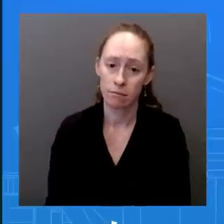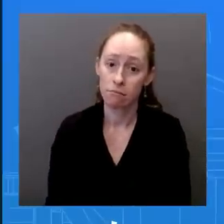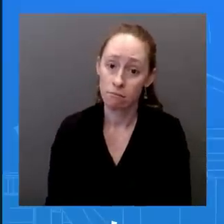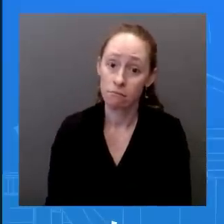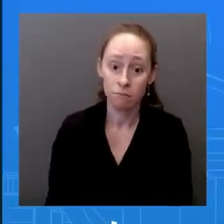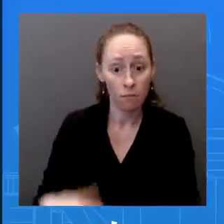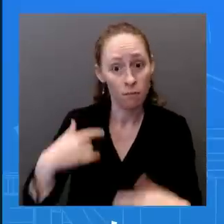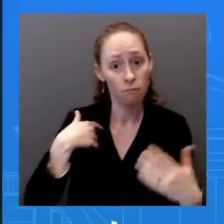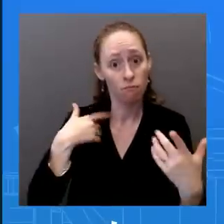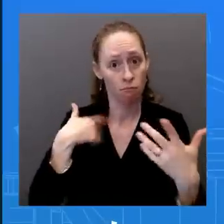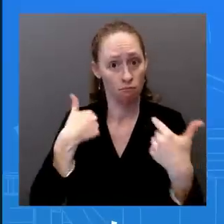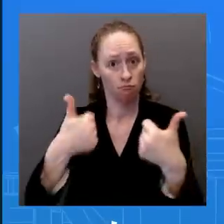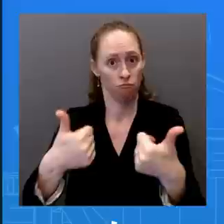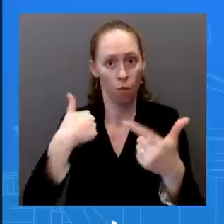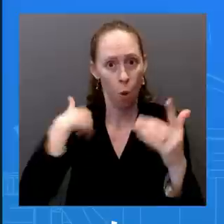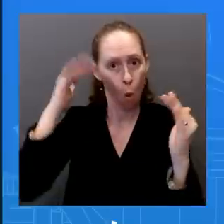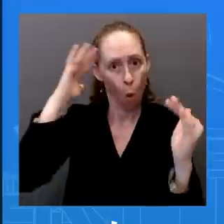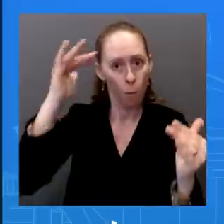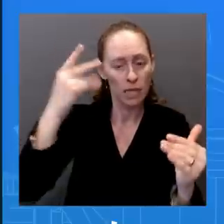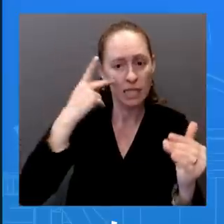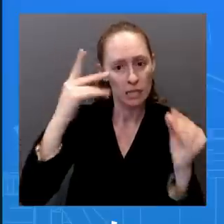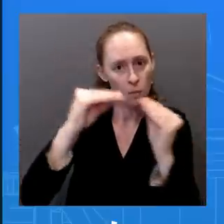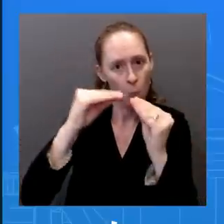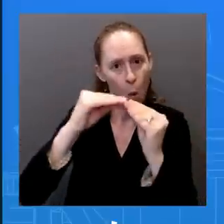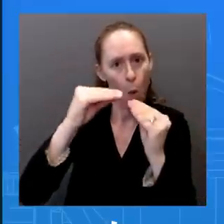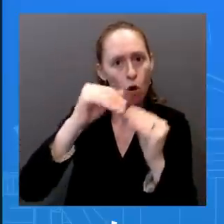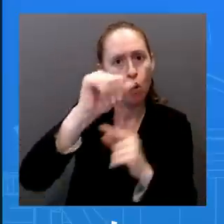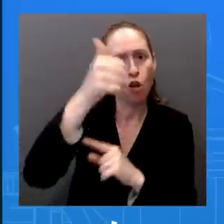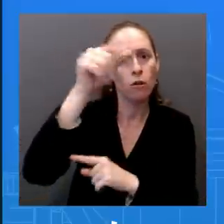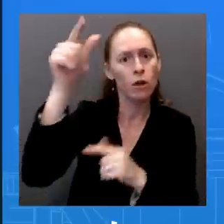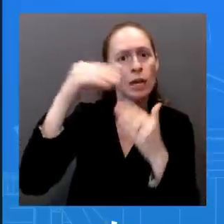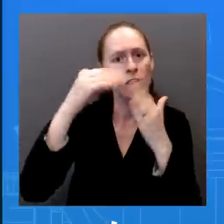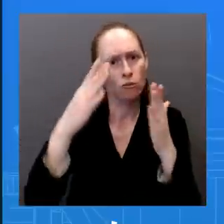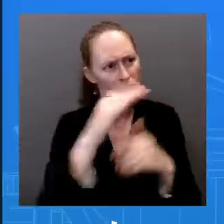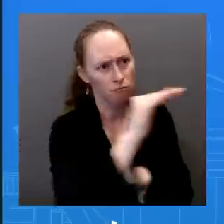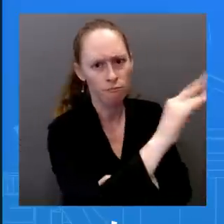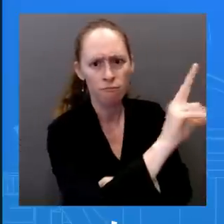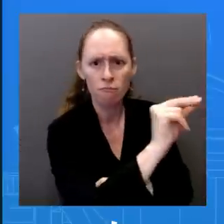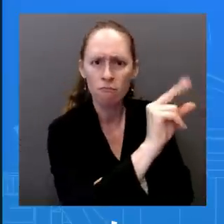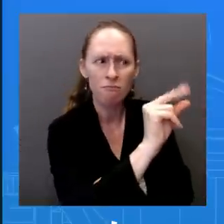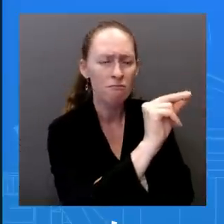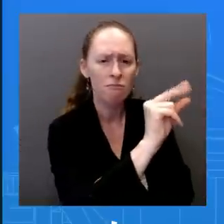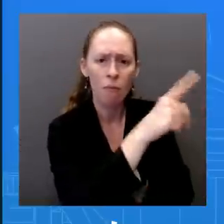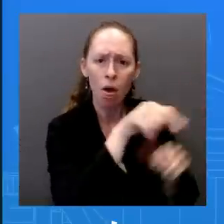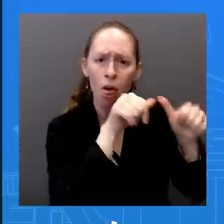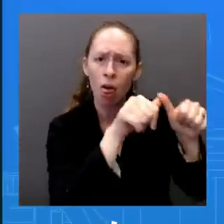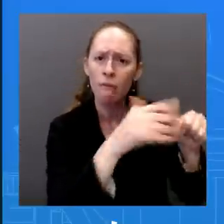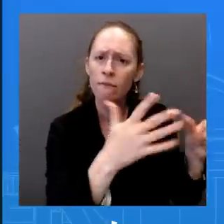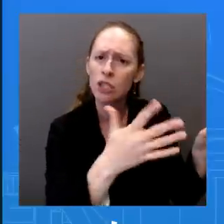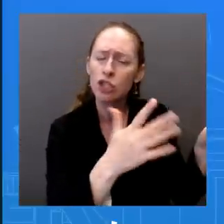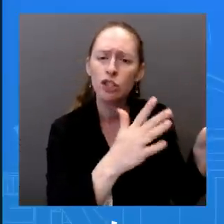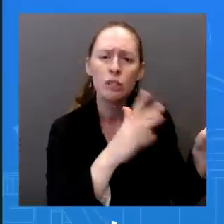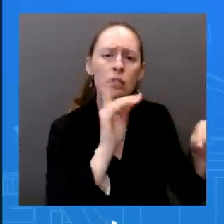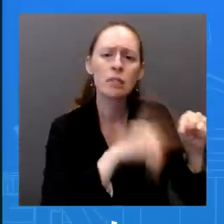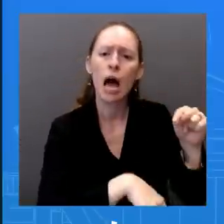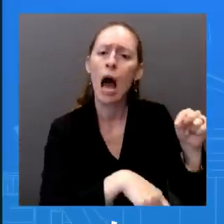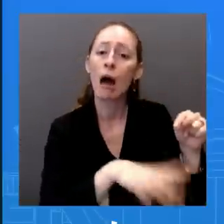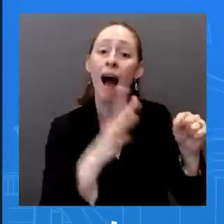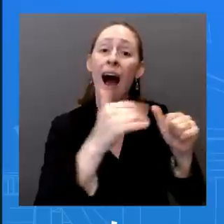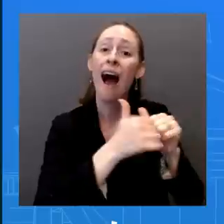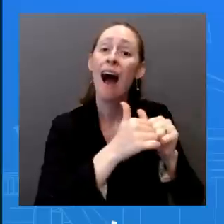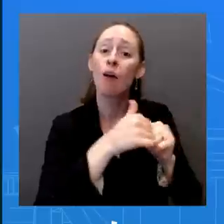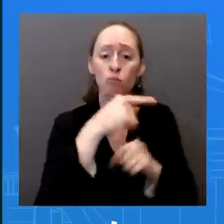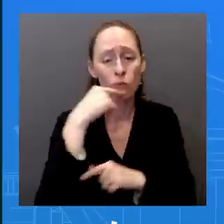should end is for Russia to abide by the basic terms of the UN Charter and to return the territories that it has seized by force. This